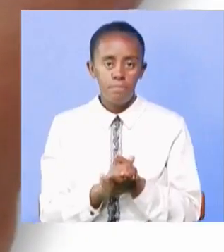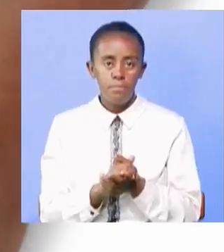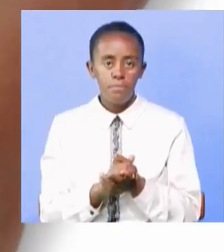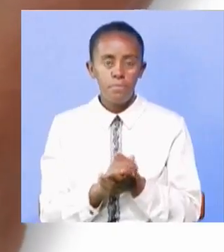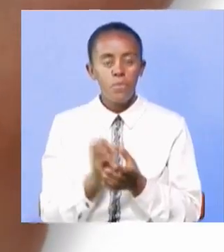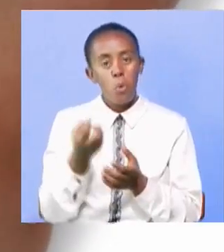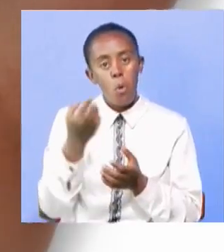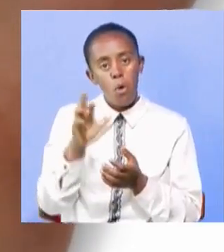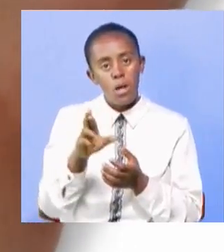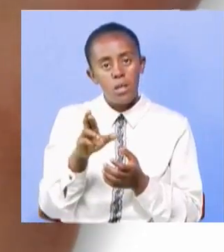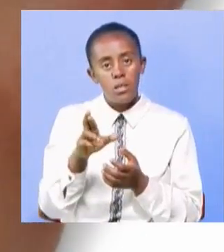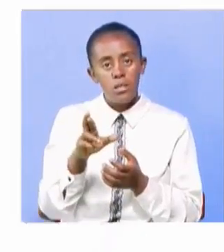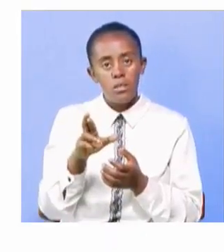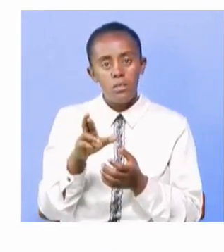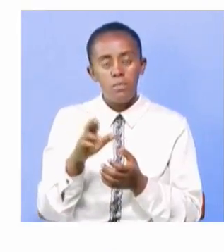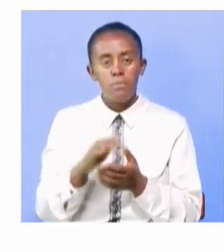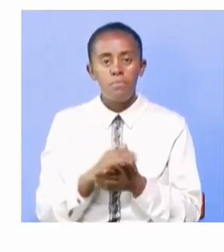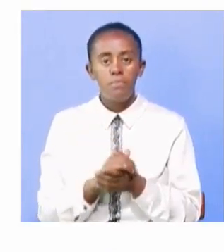or